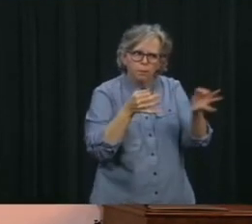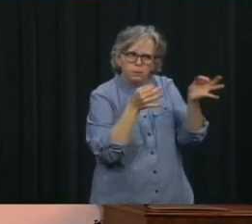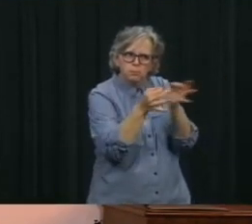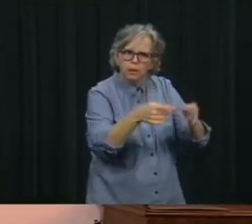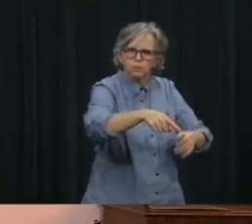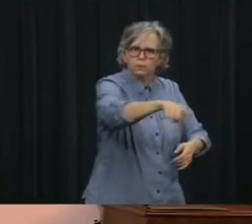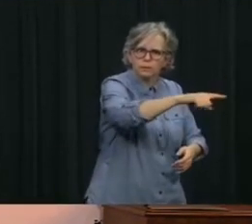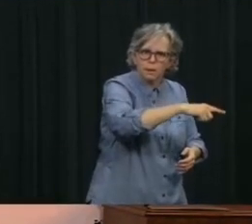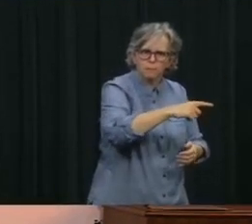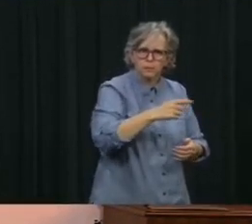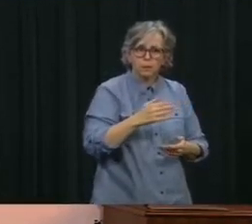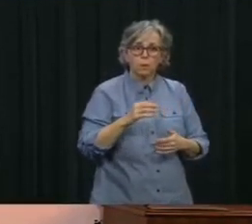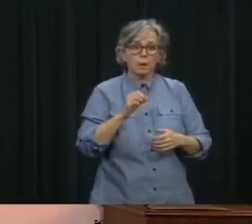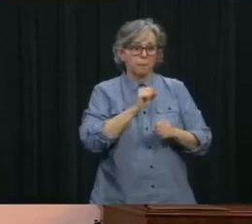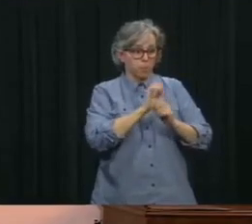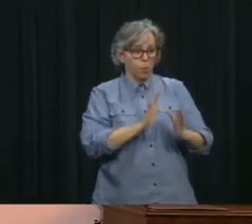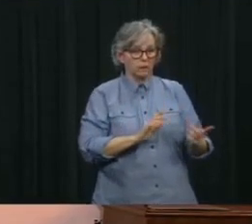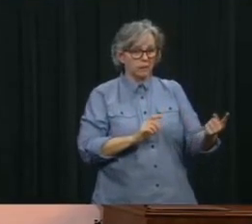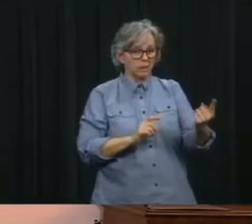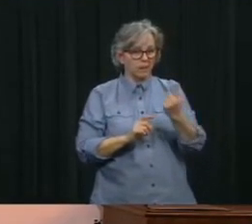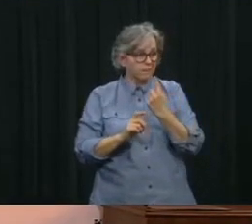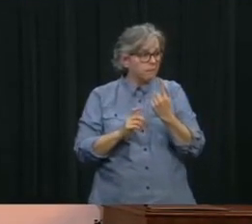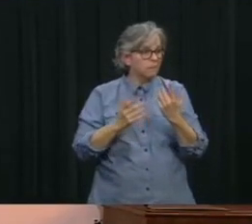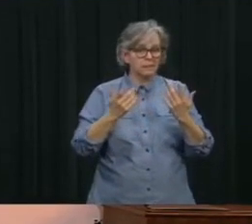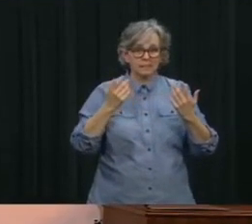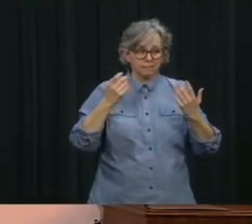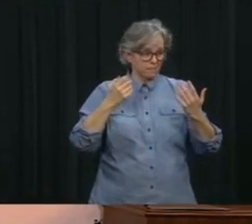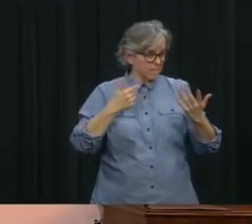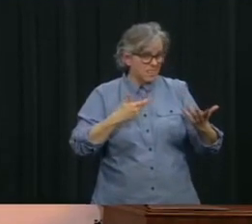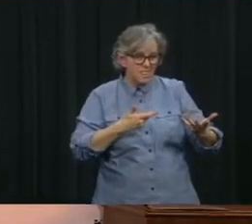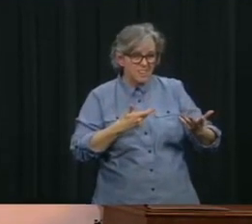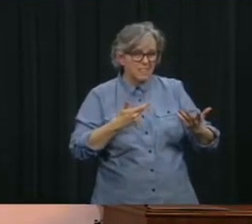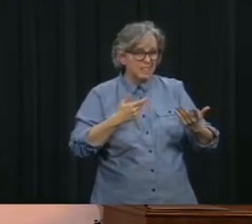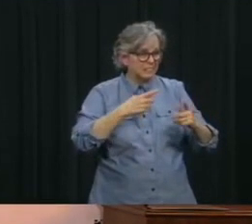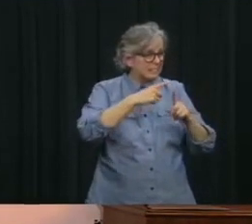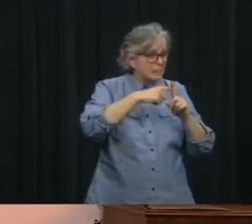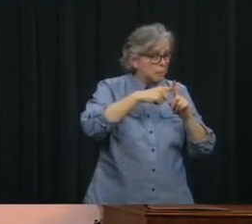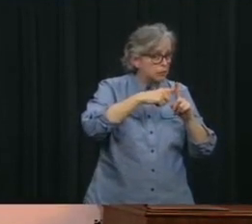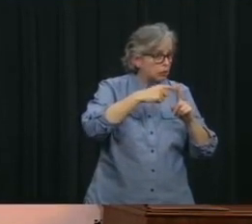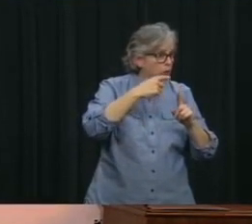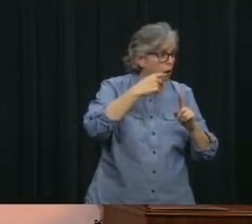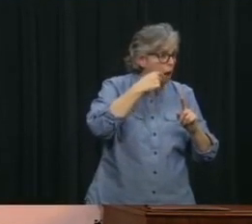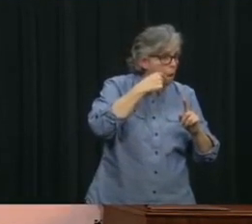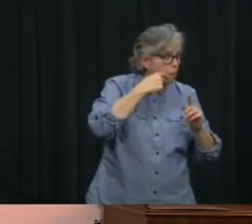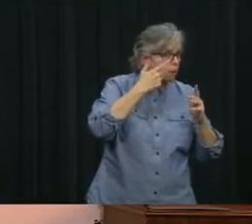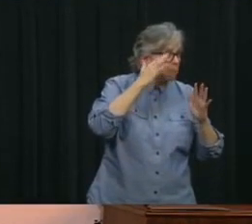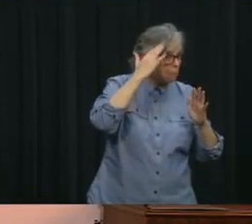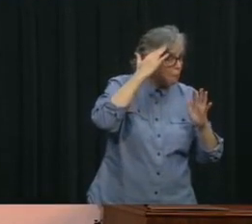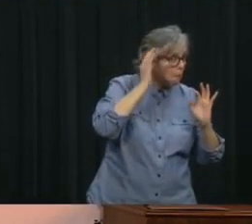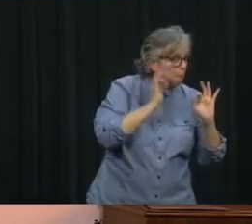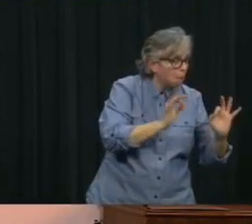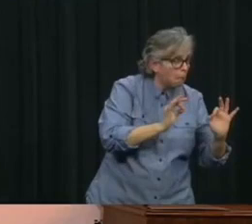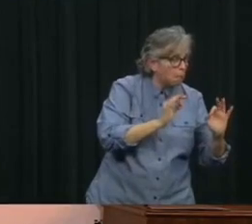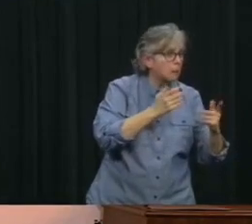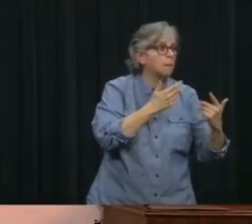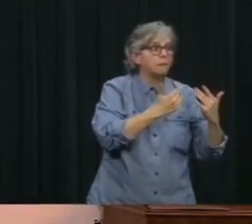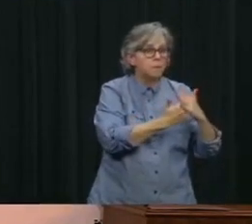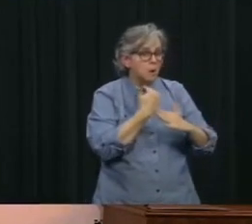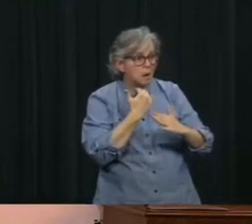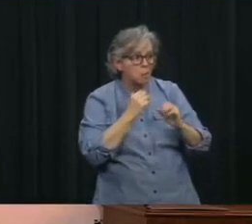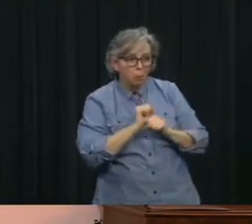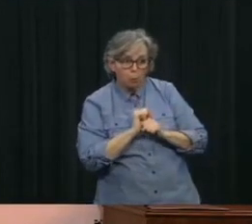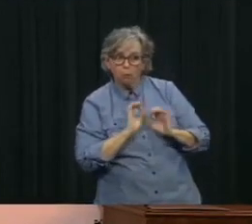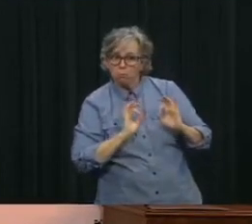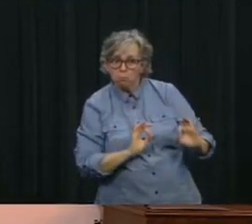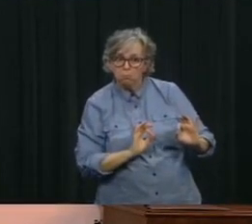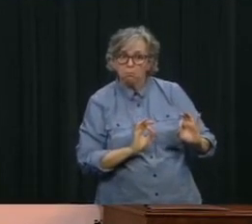of their employees if they have that capability at work or before they go into work. They're asking employees to do that at